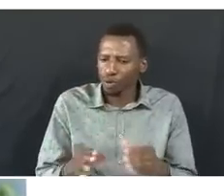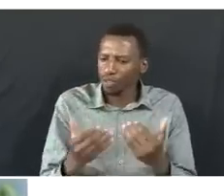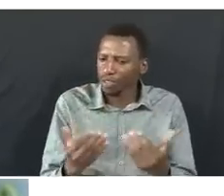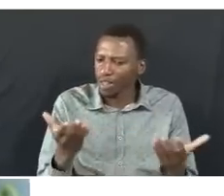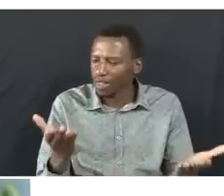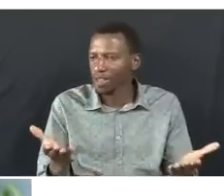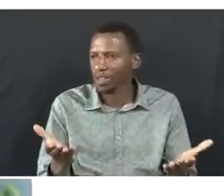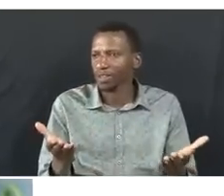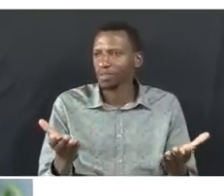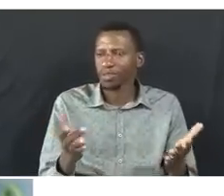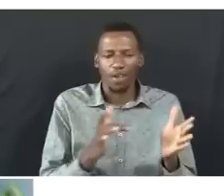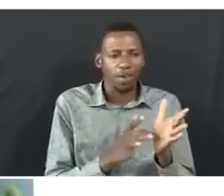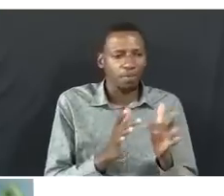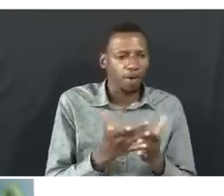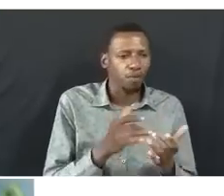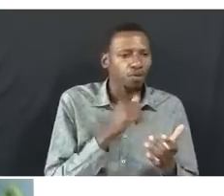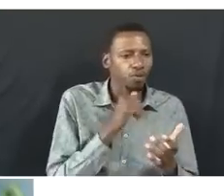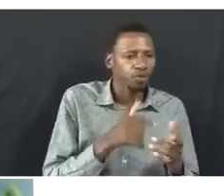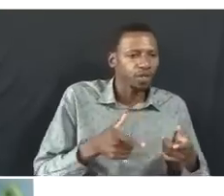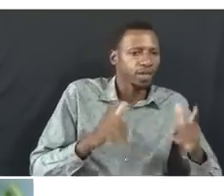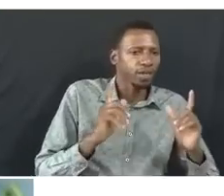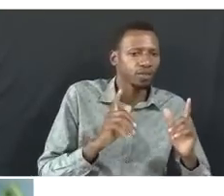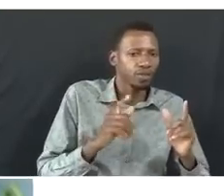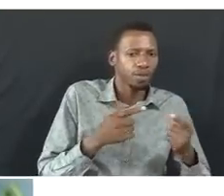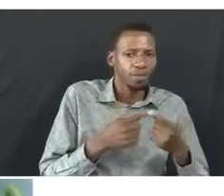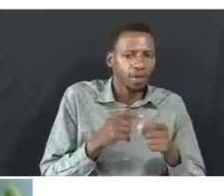has advised.